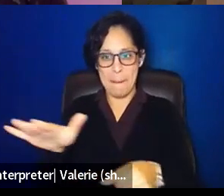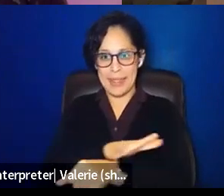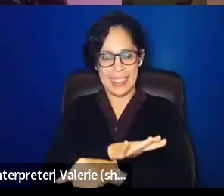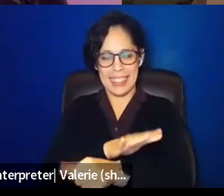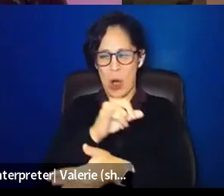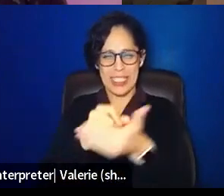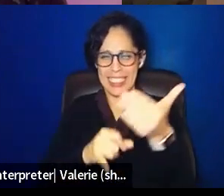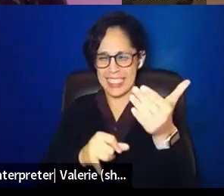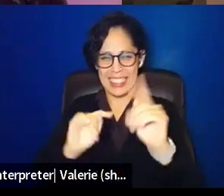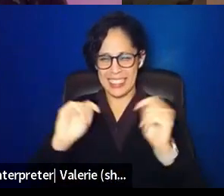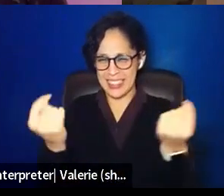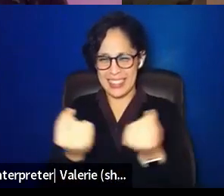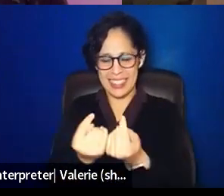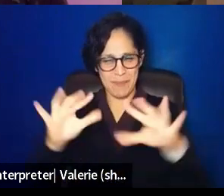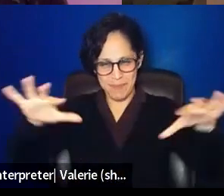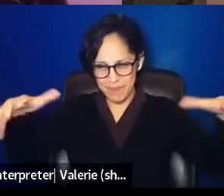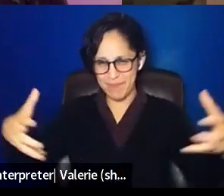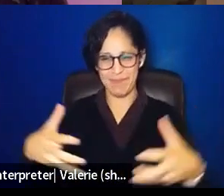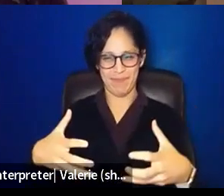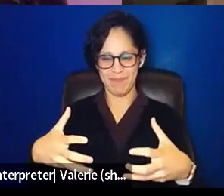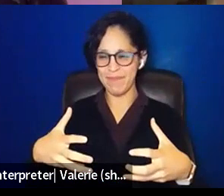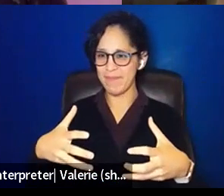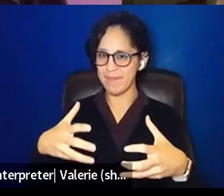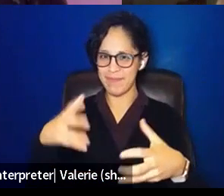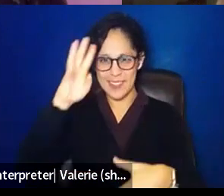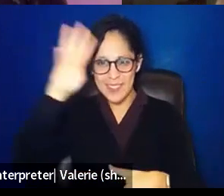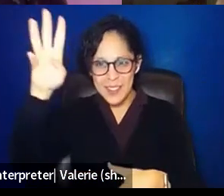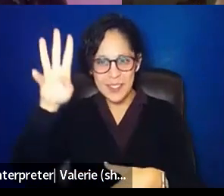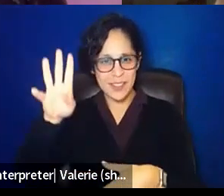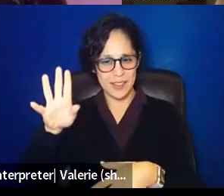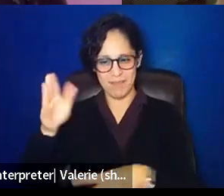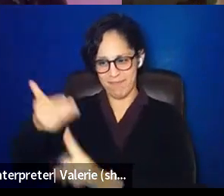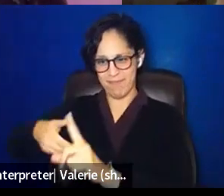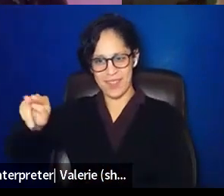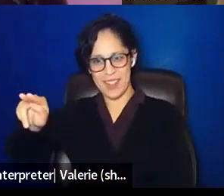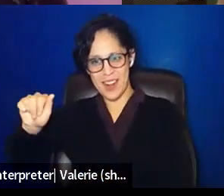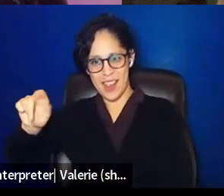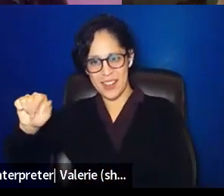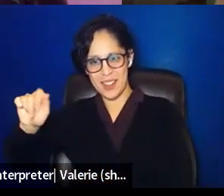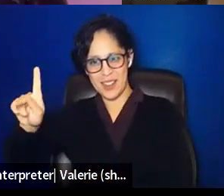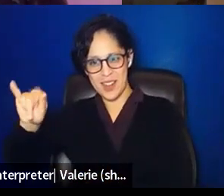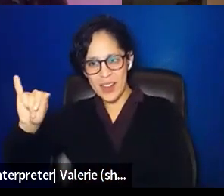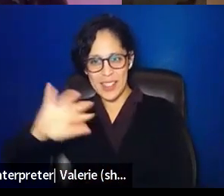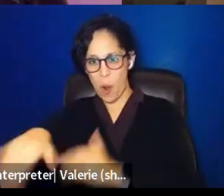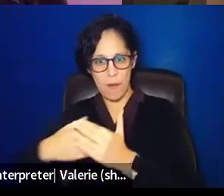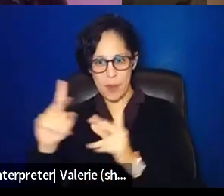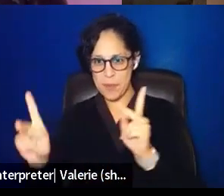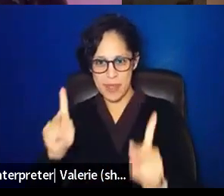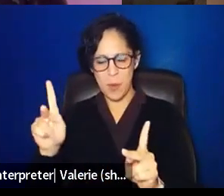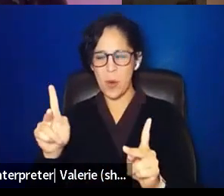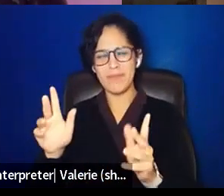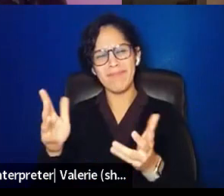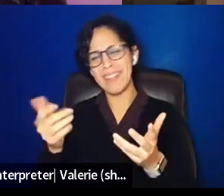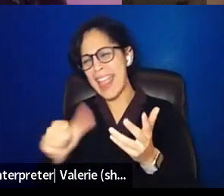artistic team that's been sort of put together by Nataki and all of us. And I mean, you know, transitions are hard.